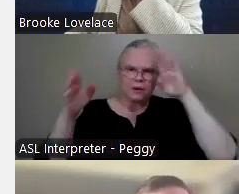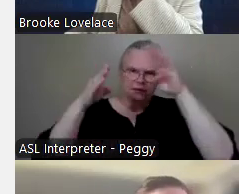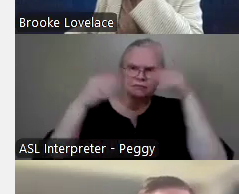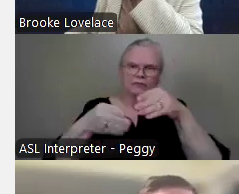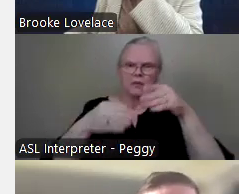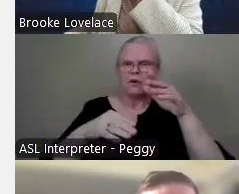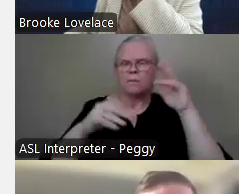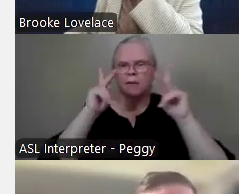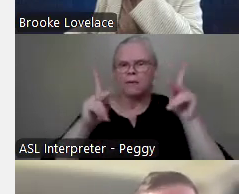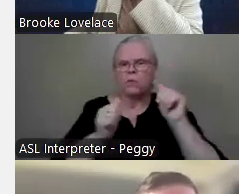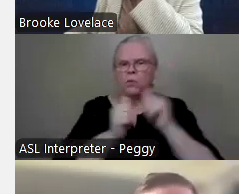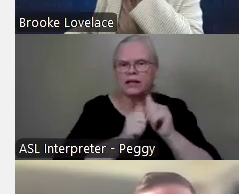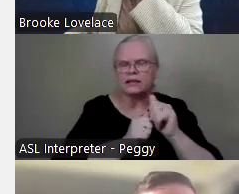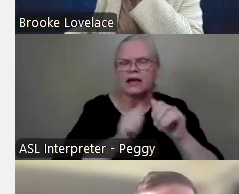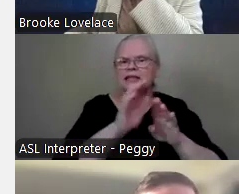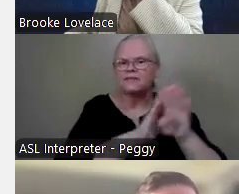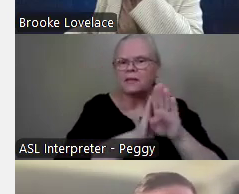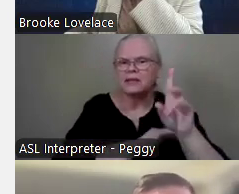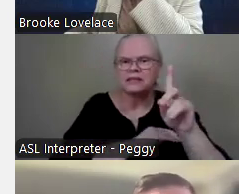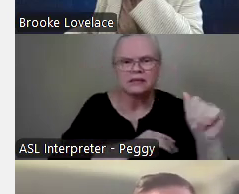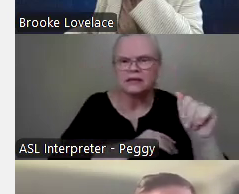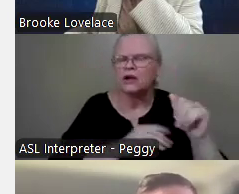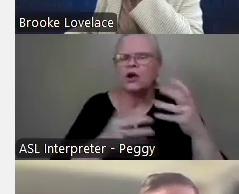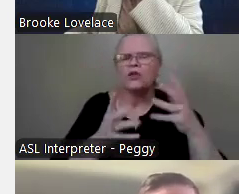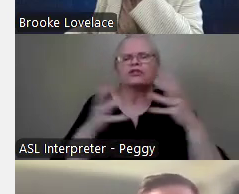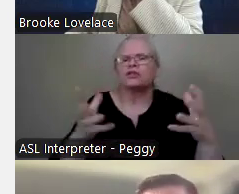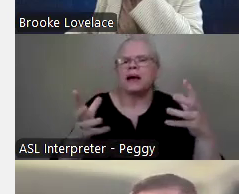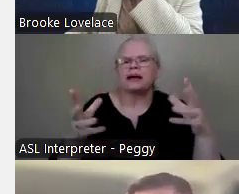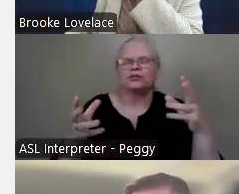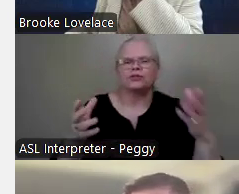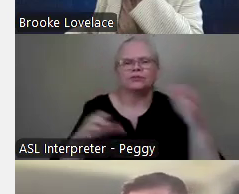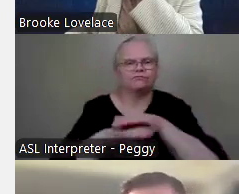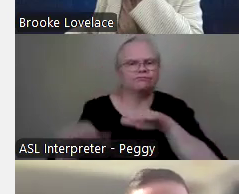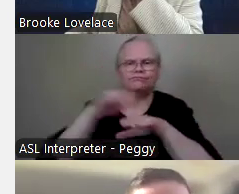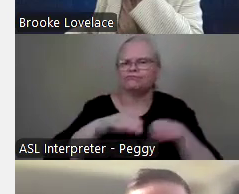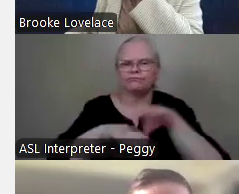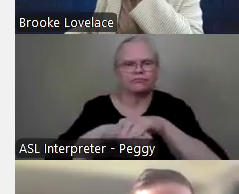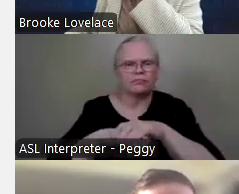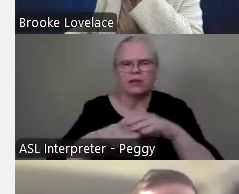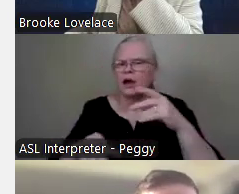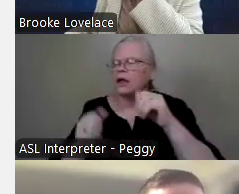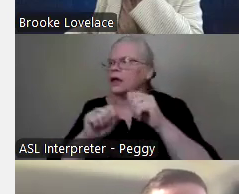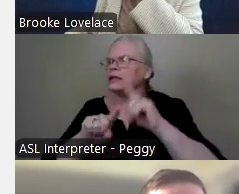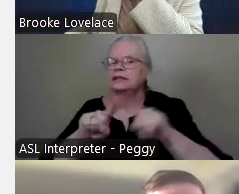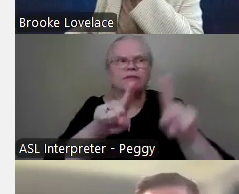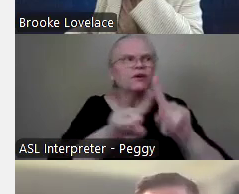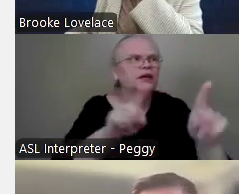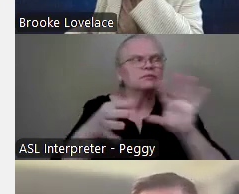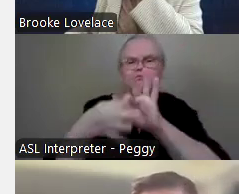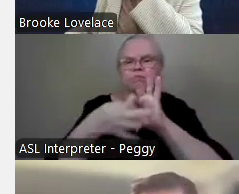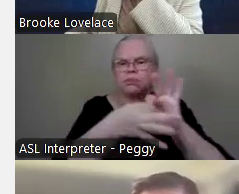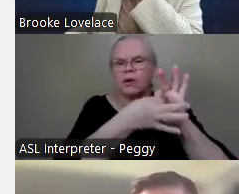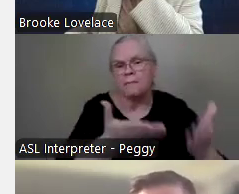with developmental disabilities, there's so much crossover and things that we're trying to accomplish with other groups that potentially they have